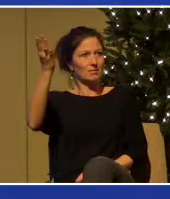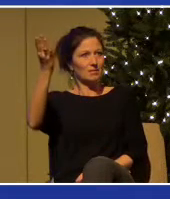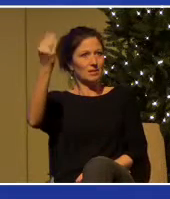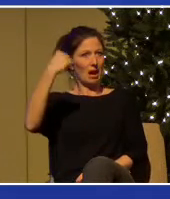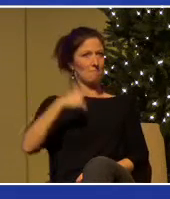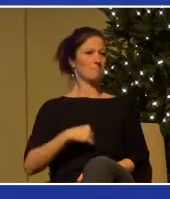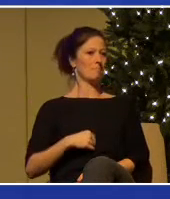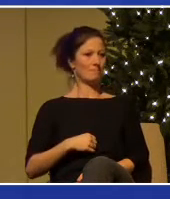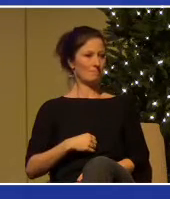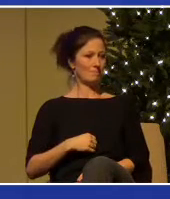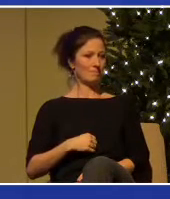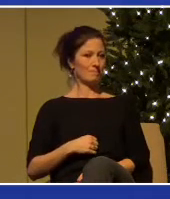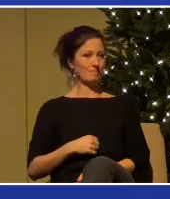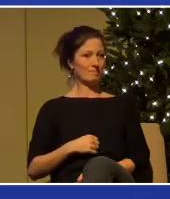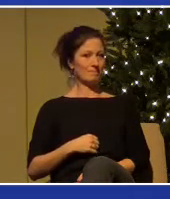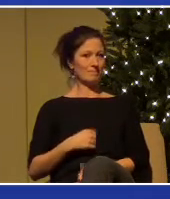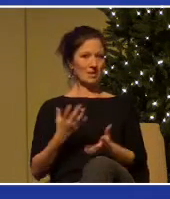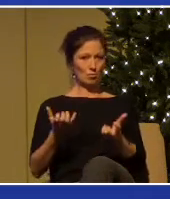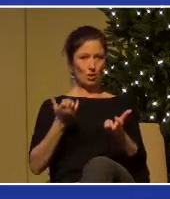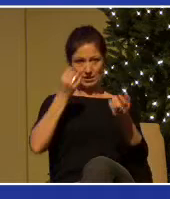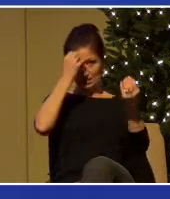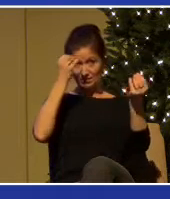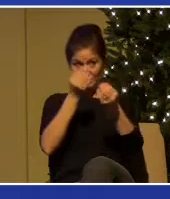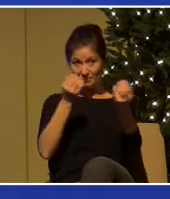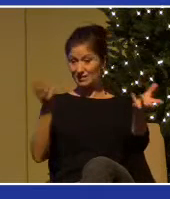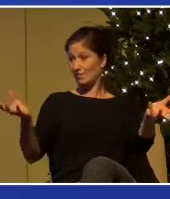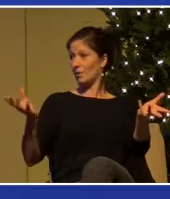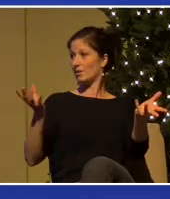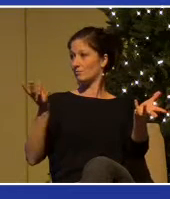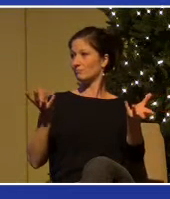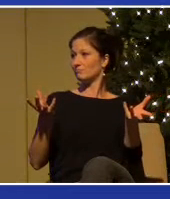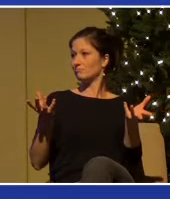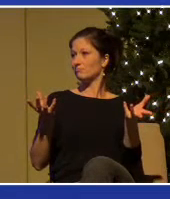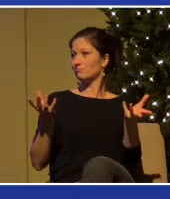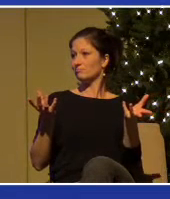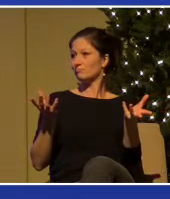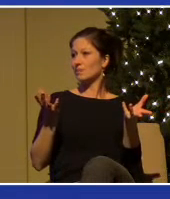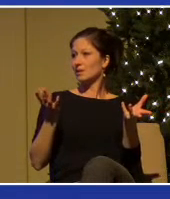wants us to know that he always comes.